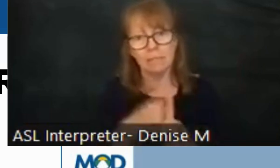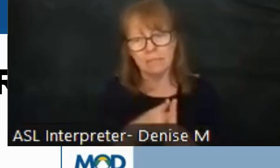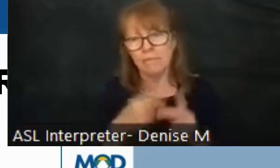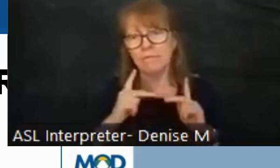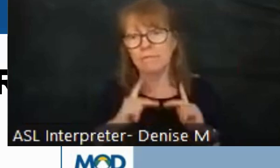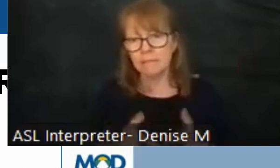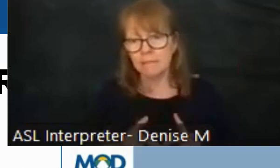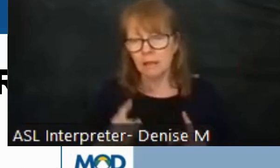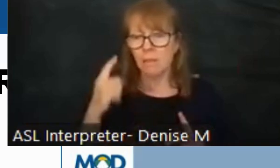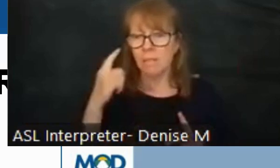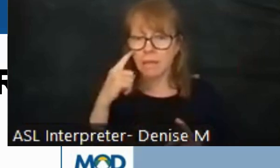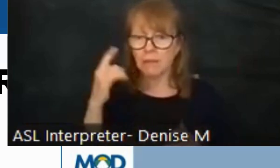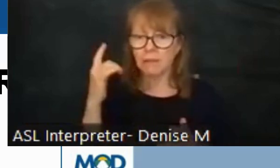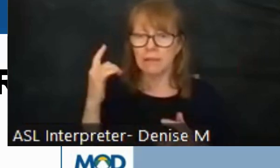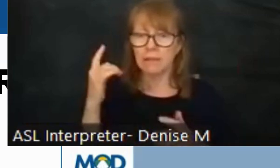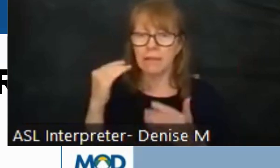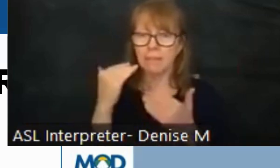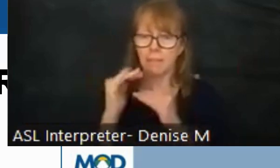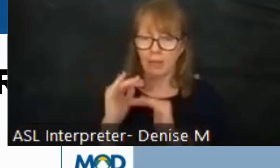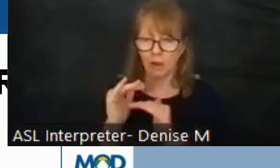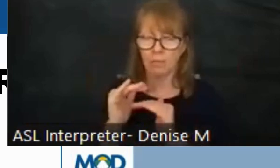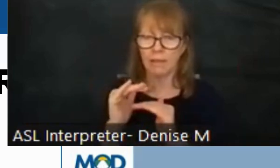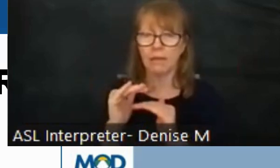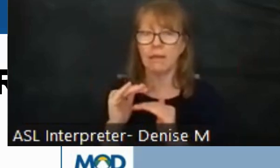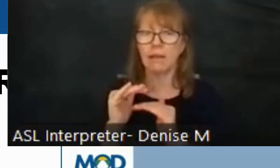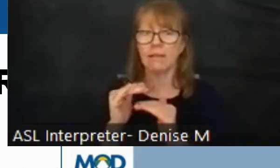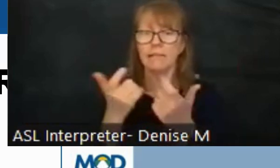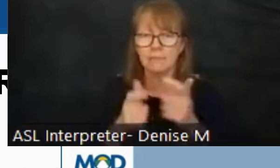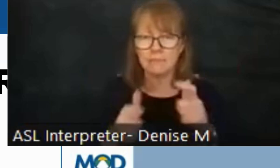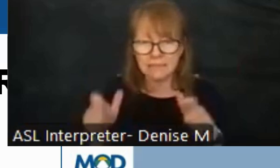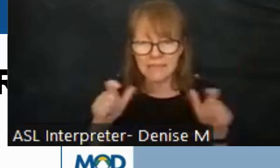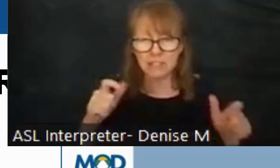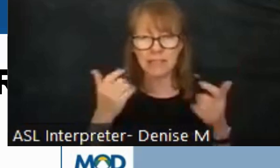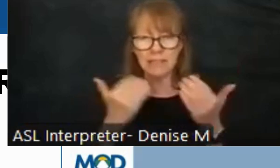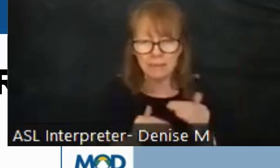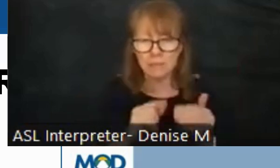that substantially limits one or more major life activities.